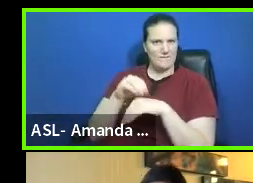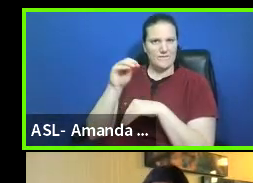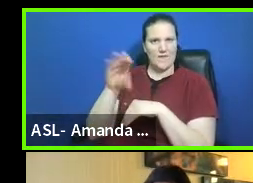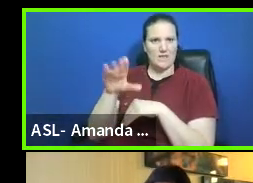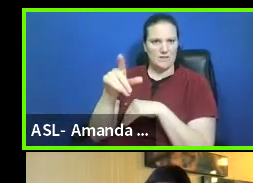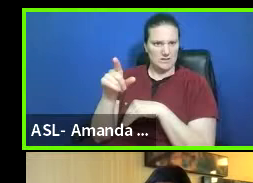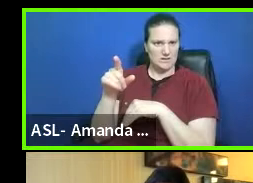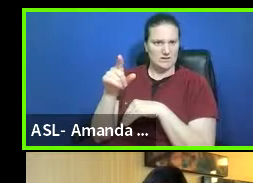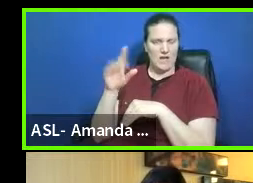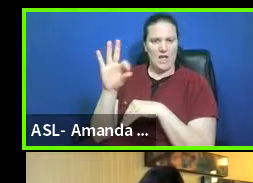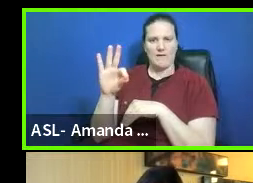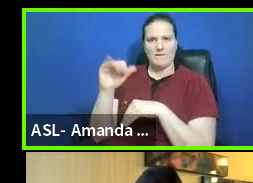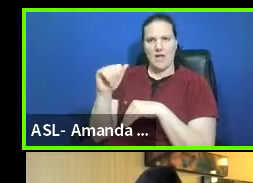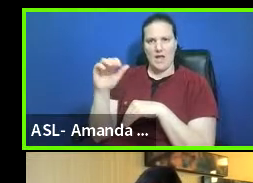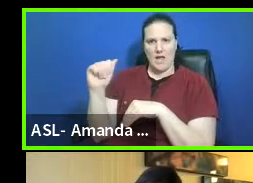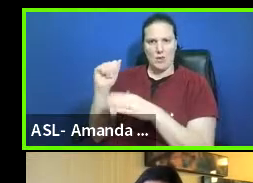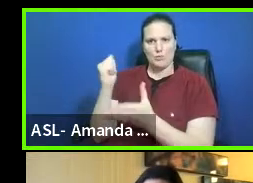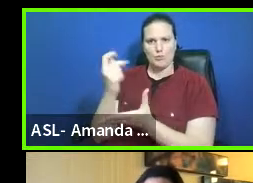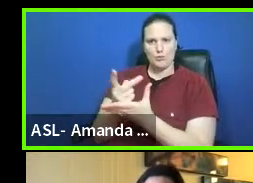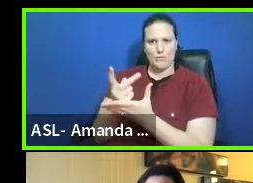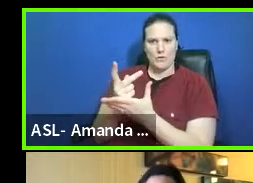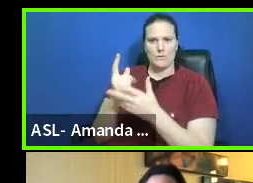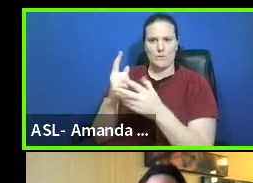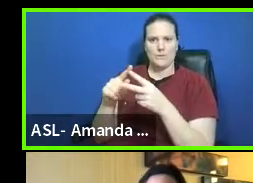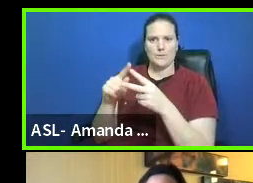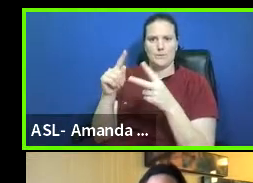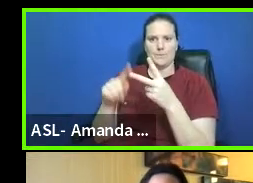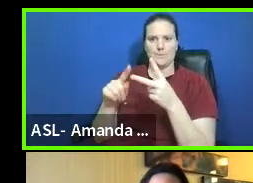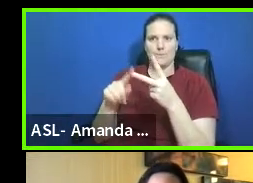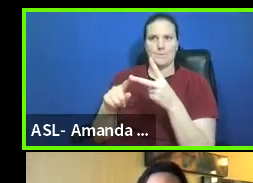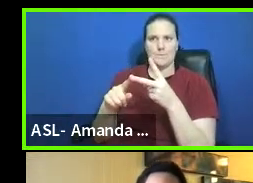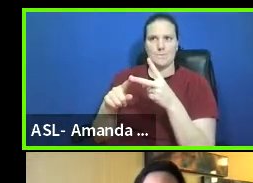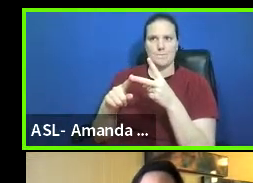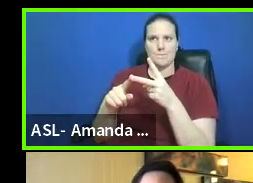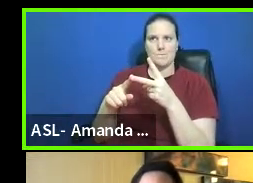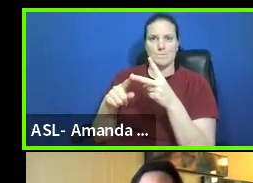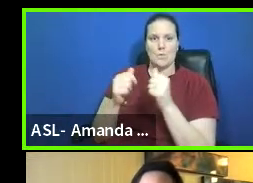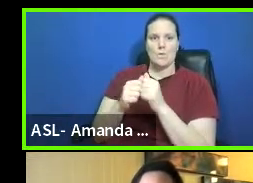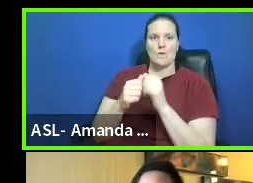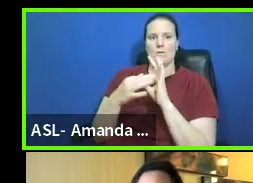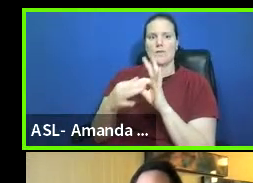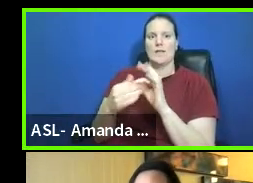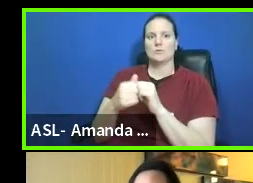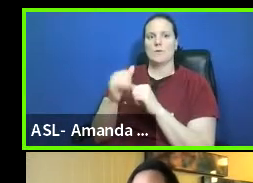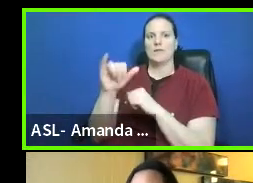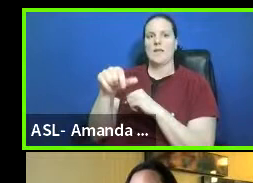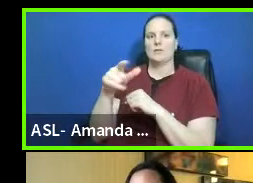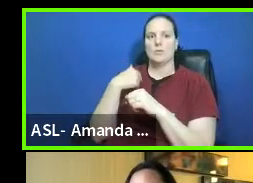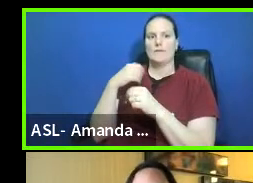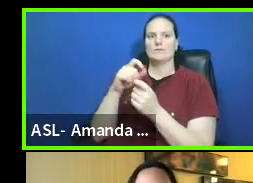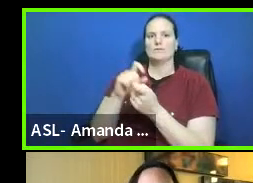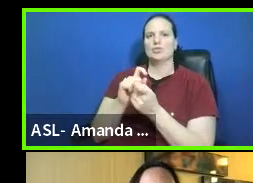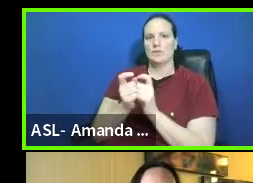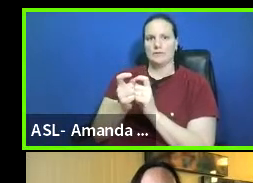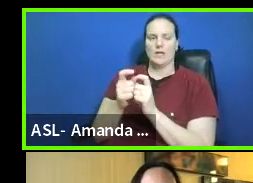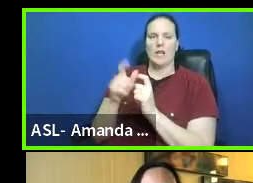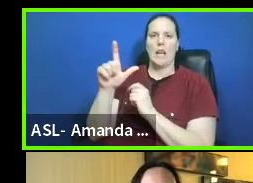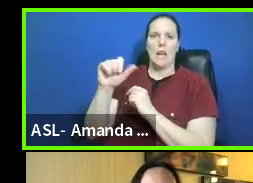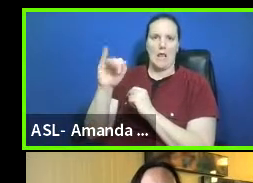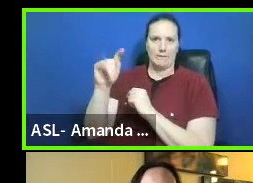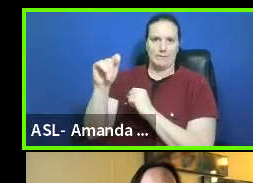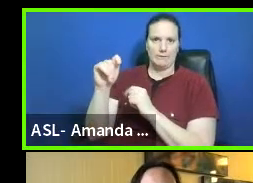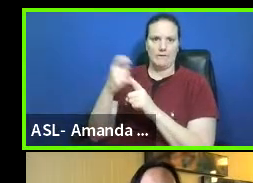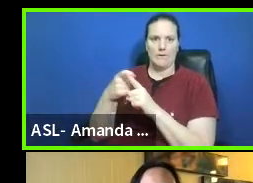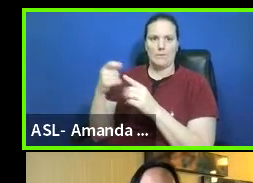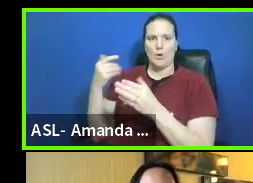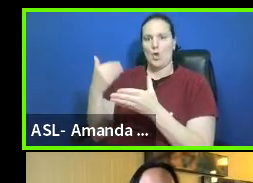the FAA approval. And then with regard to that, you have shifted the lift from close